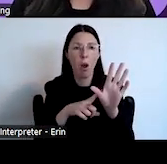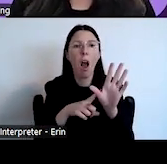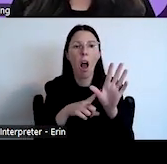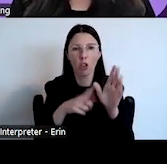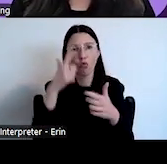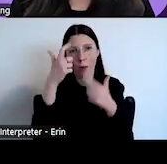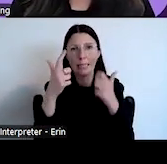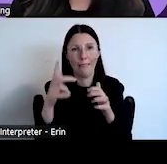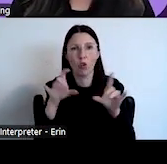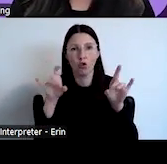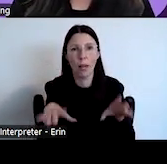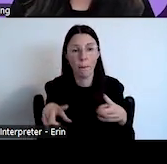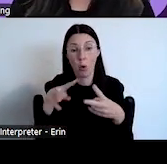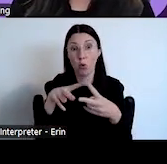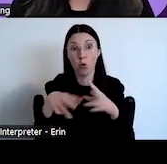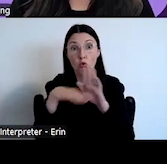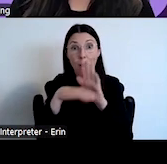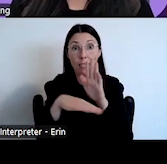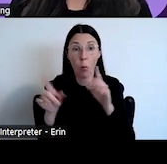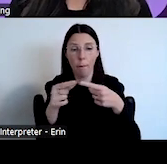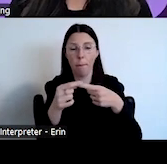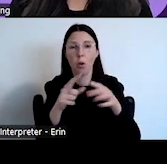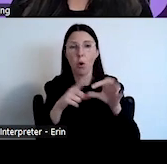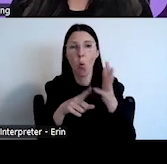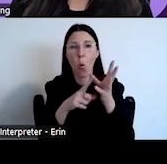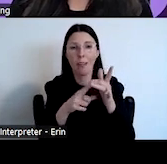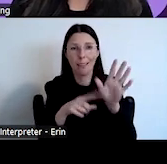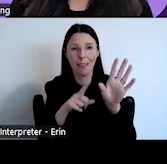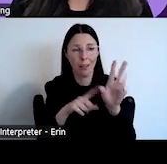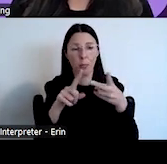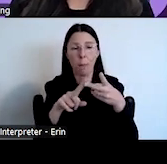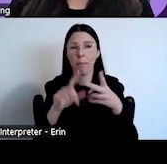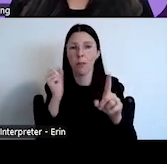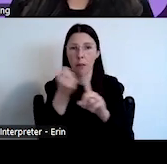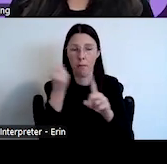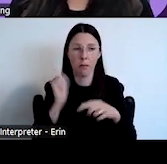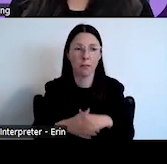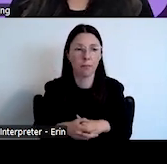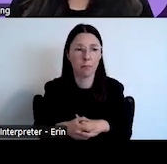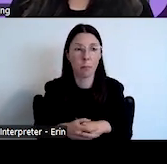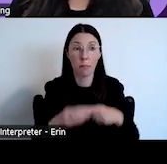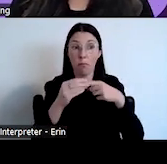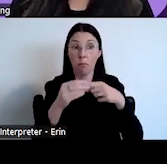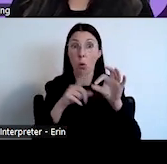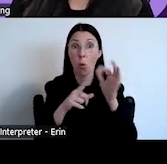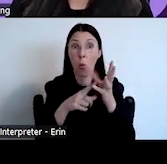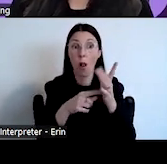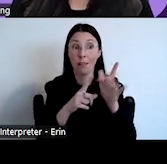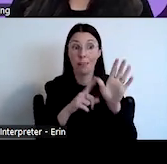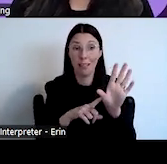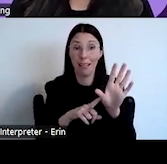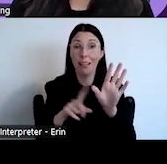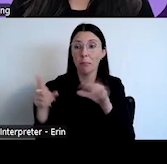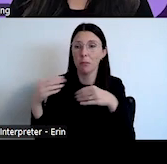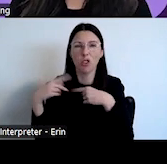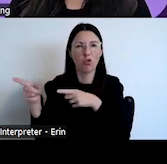The 2 criteria are quality and impact. For quality, industry advisors may